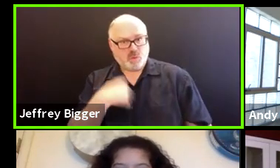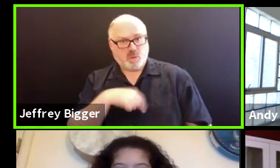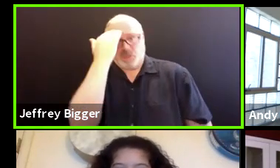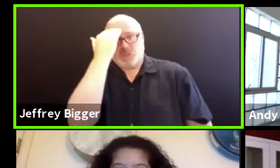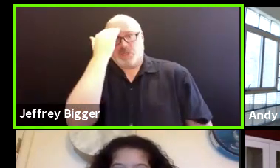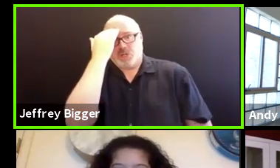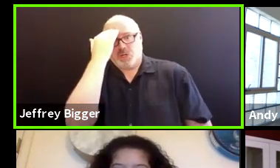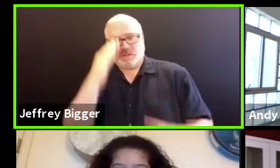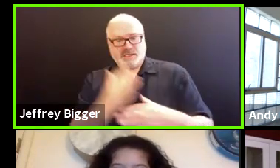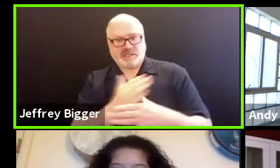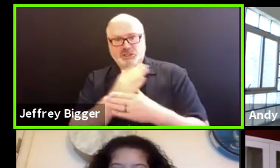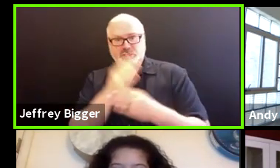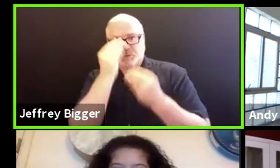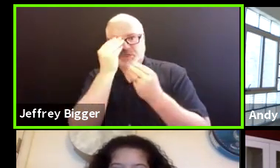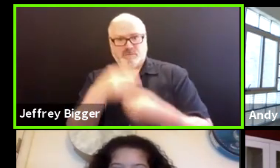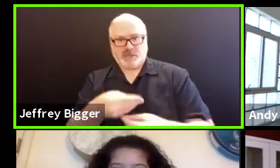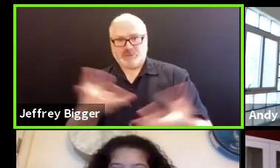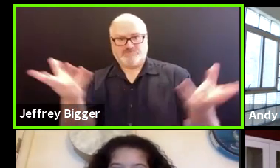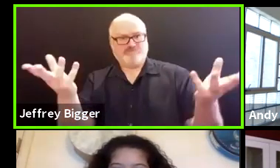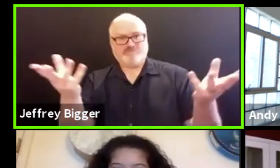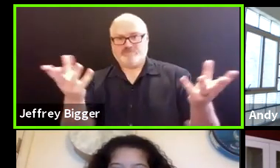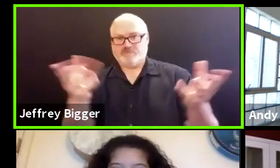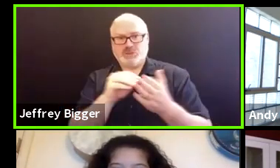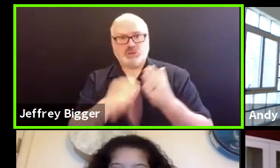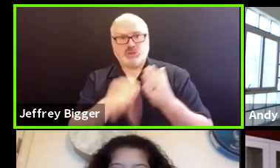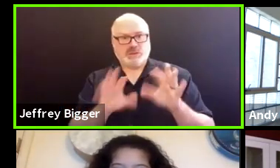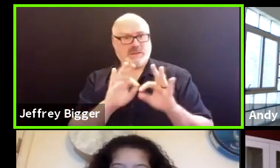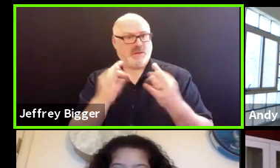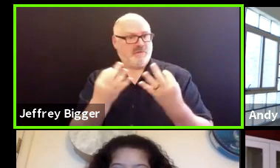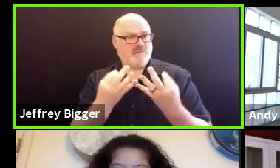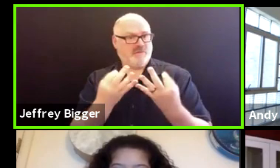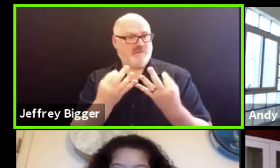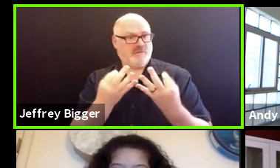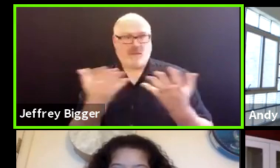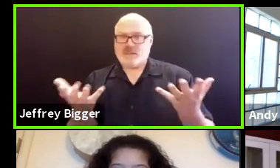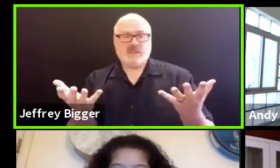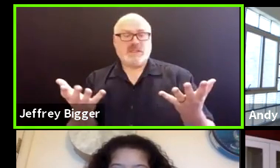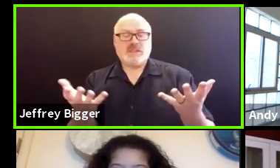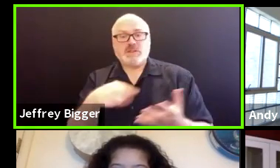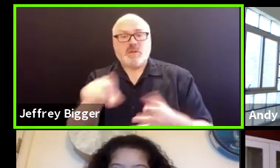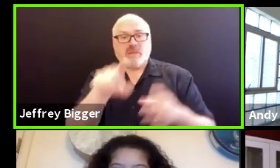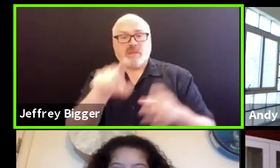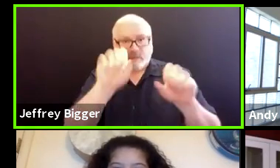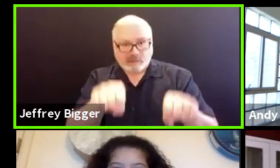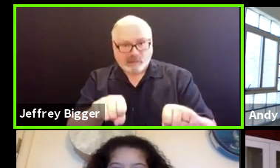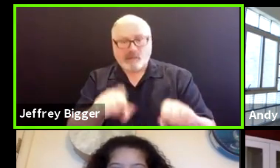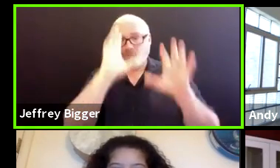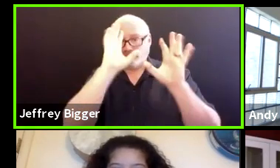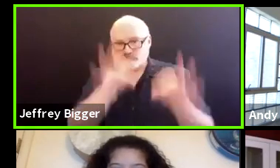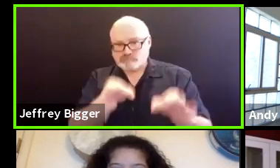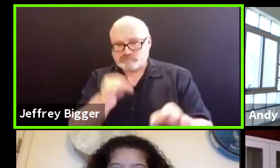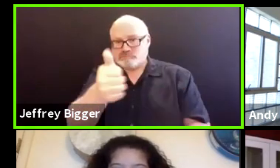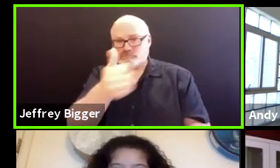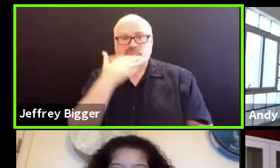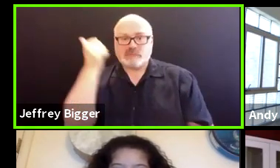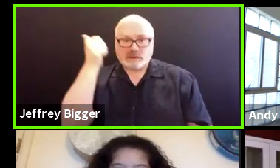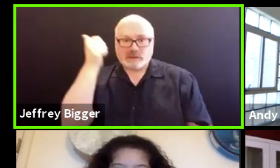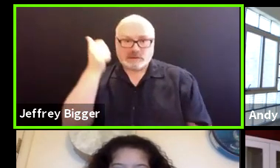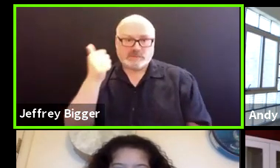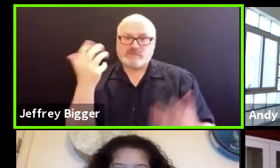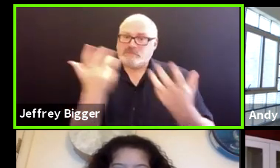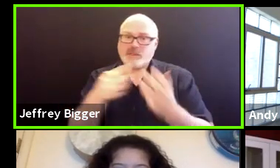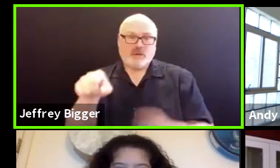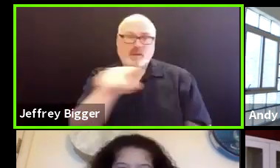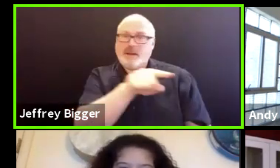out information to students and their families so that they can make informed decisions. Another thing that we're